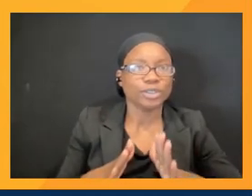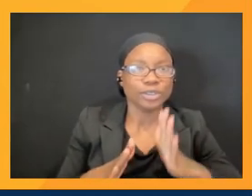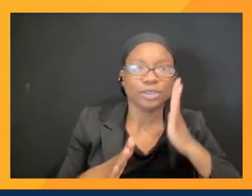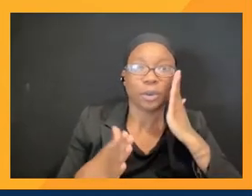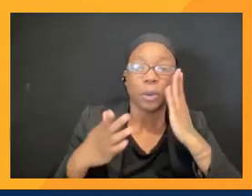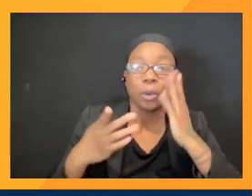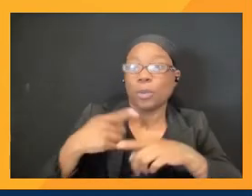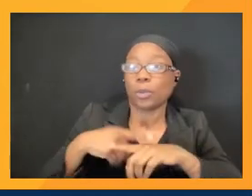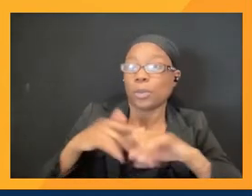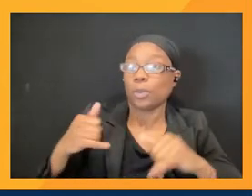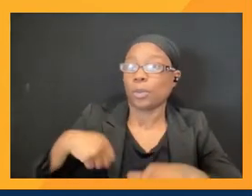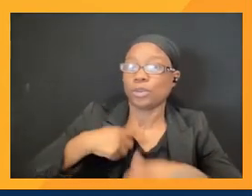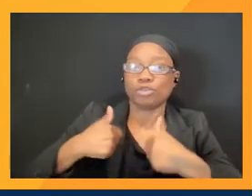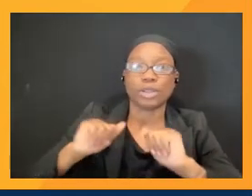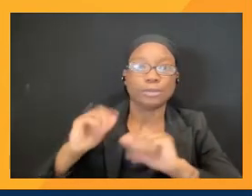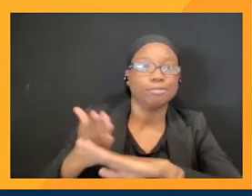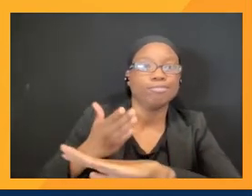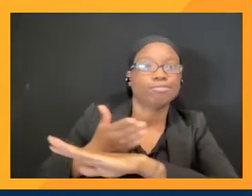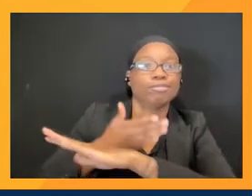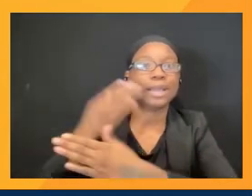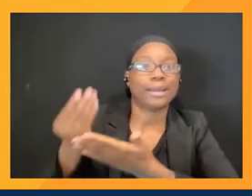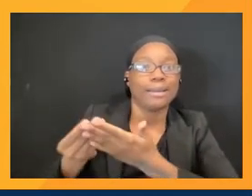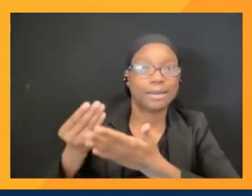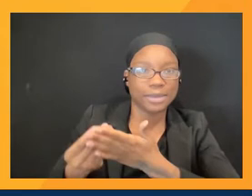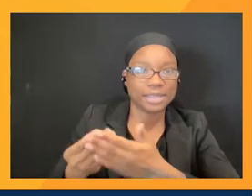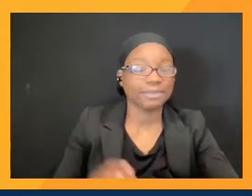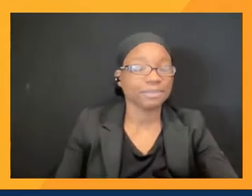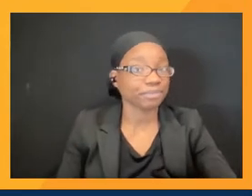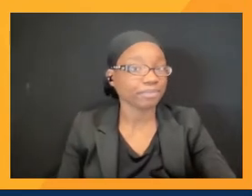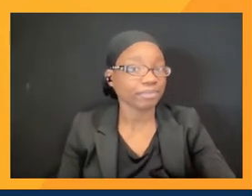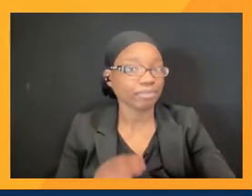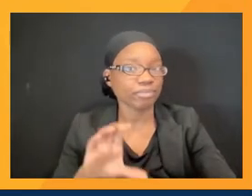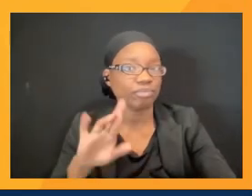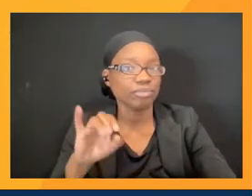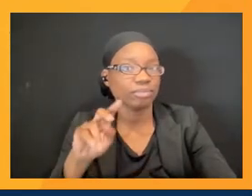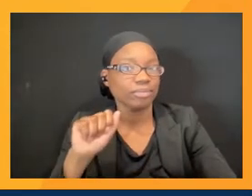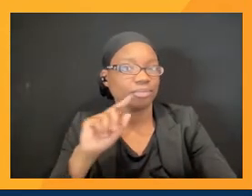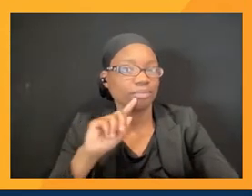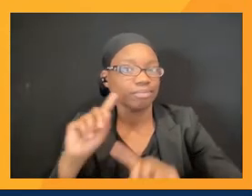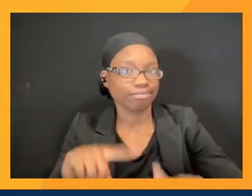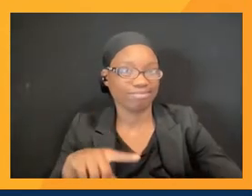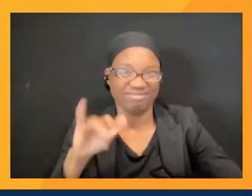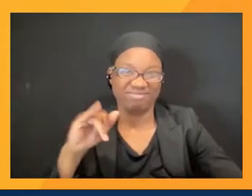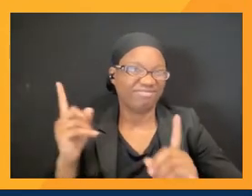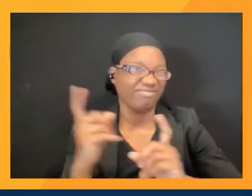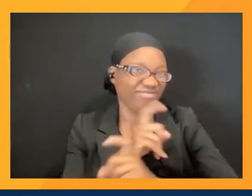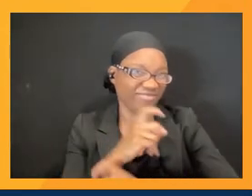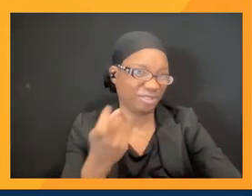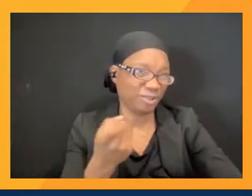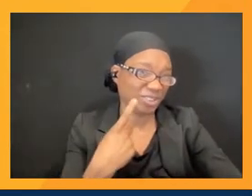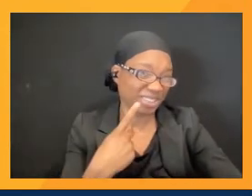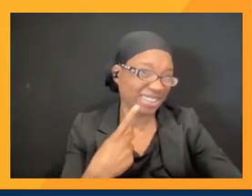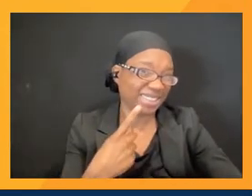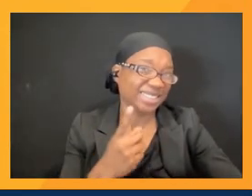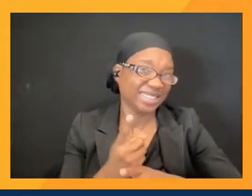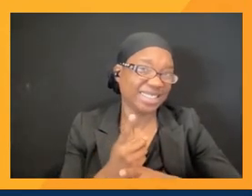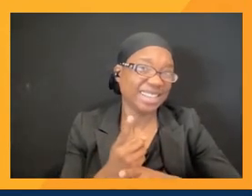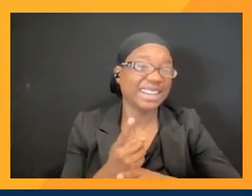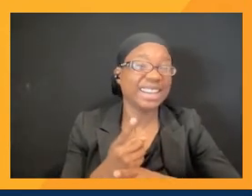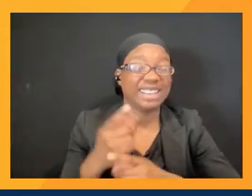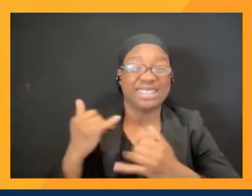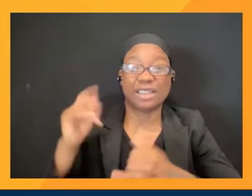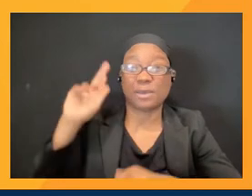to find childcare, with low-income workers kind of thinking about the working conditions that they're facing and like what